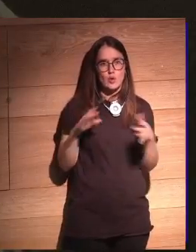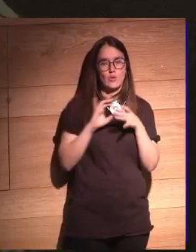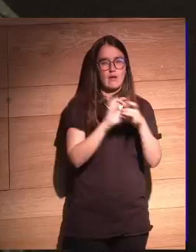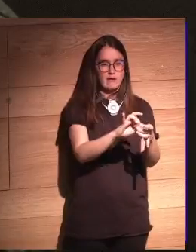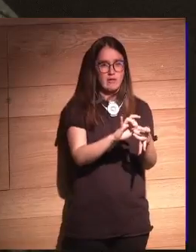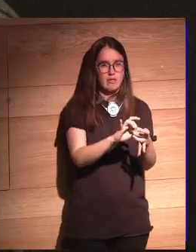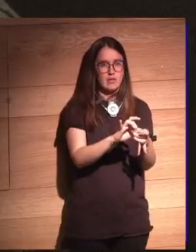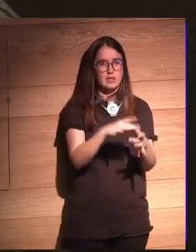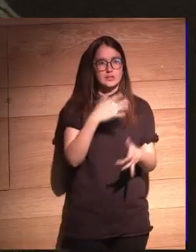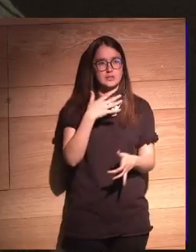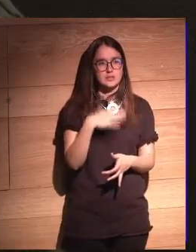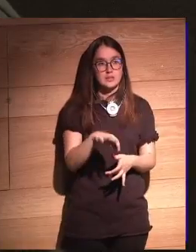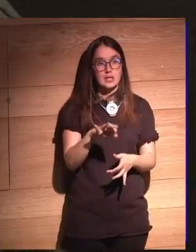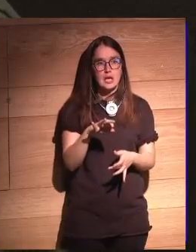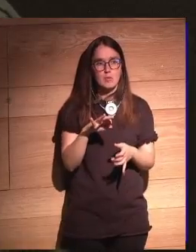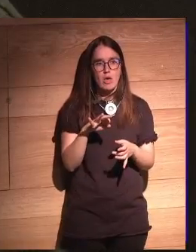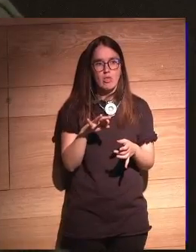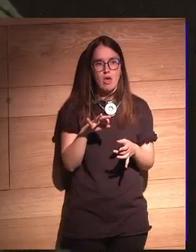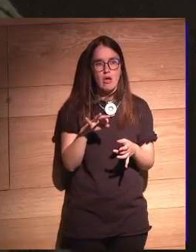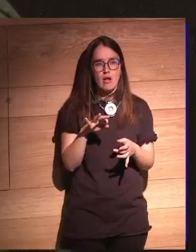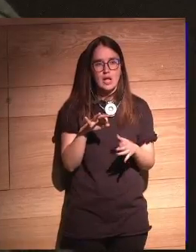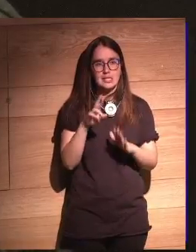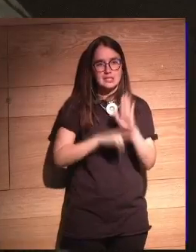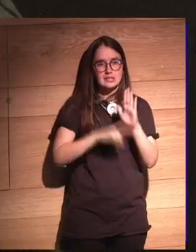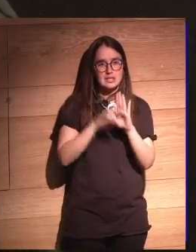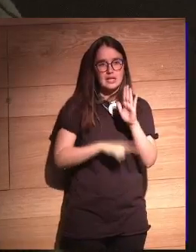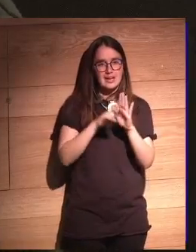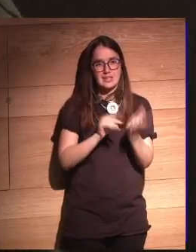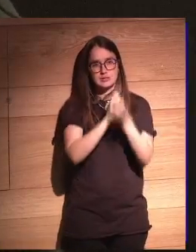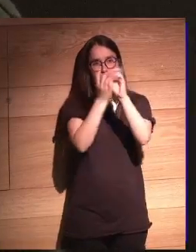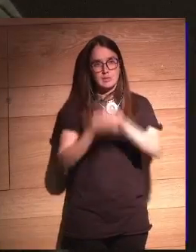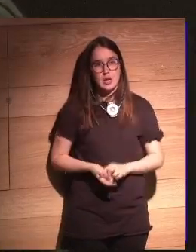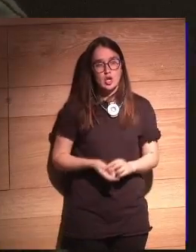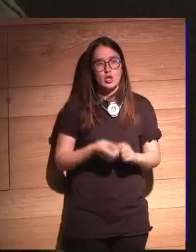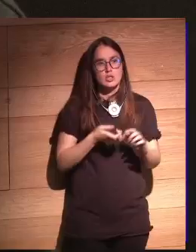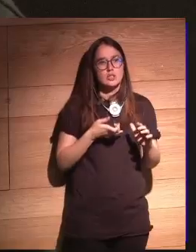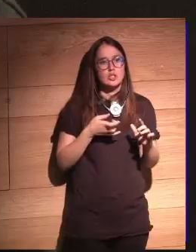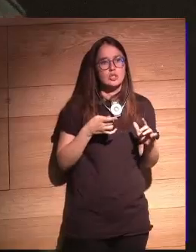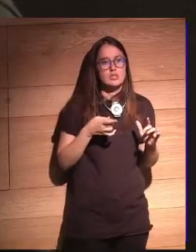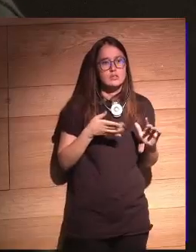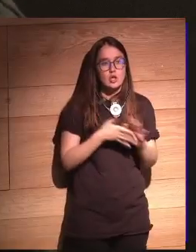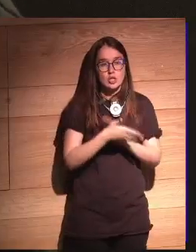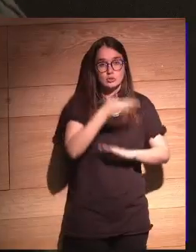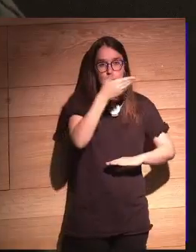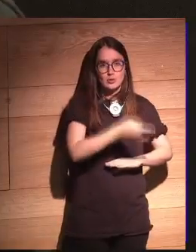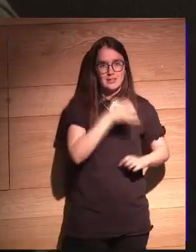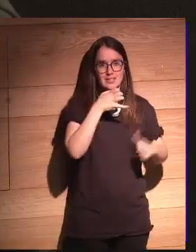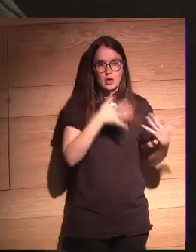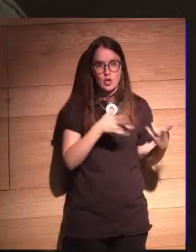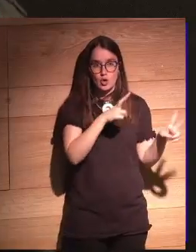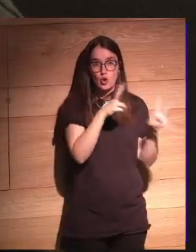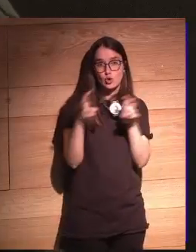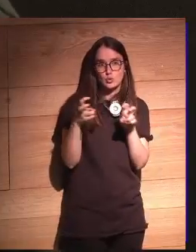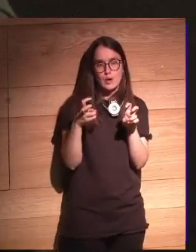Where can we have an alliance that can change the rules of the game, not just on